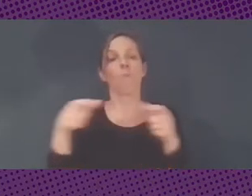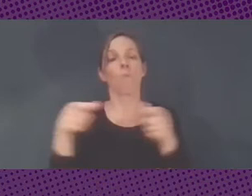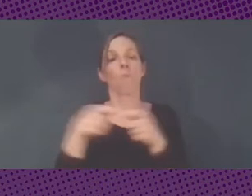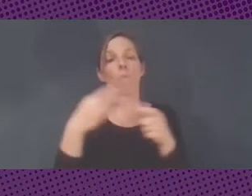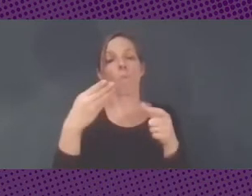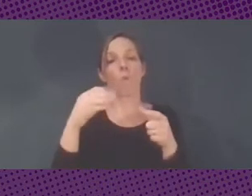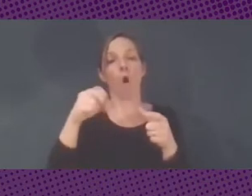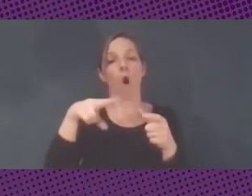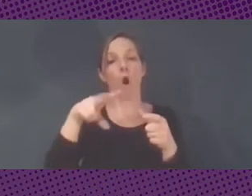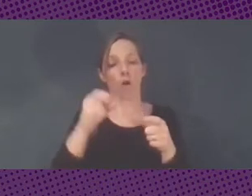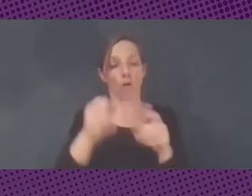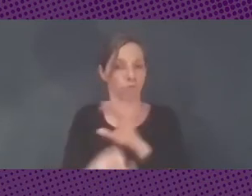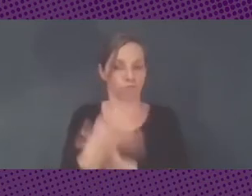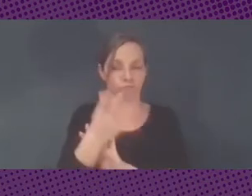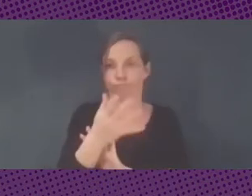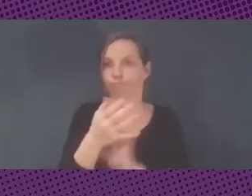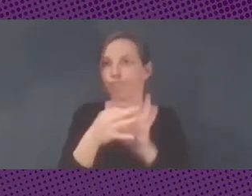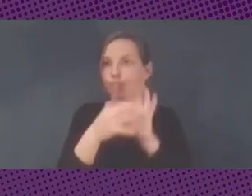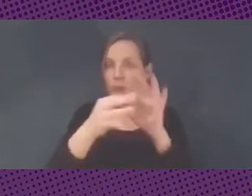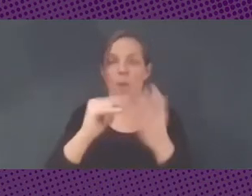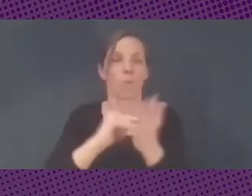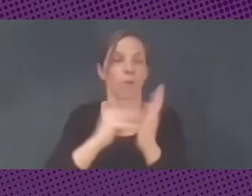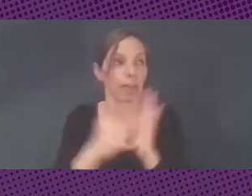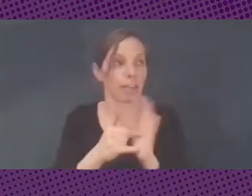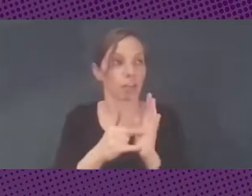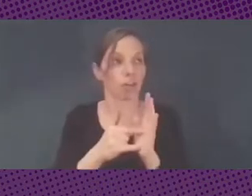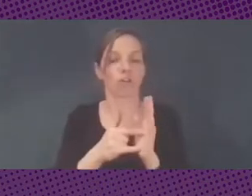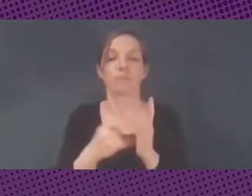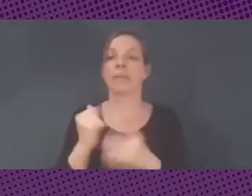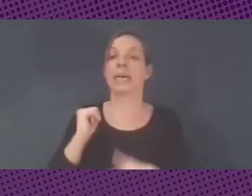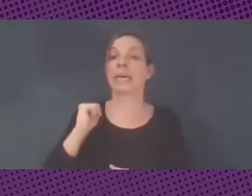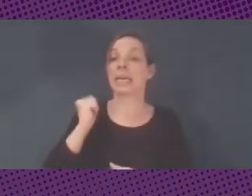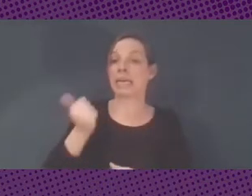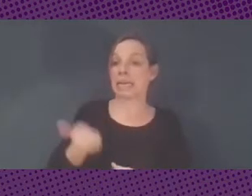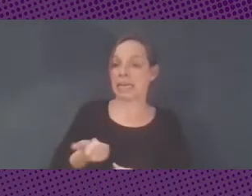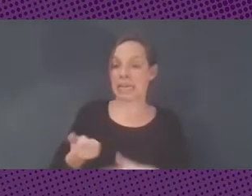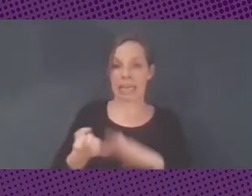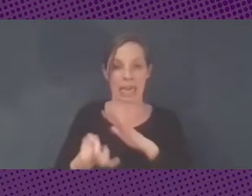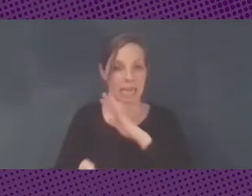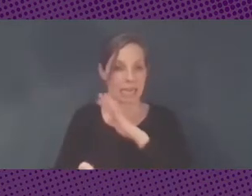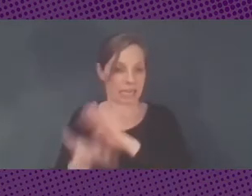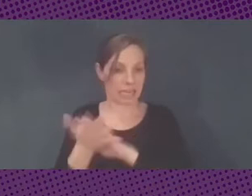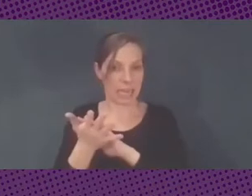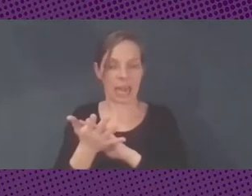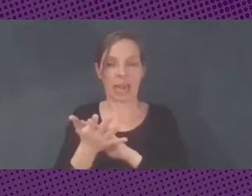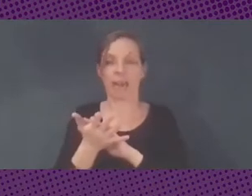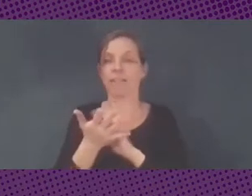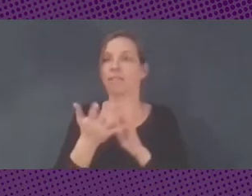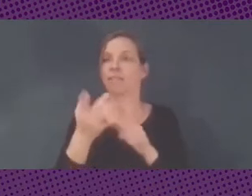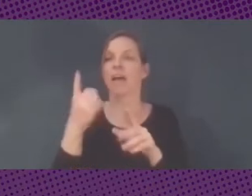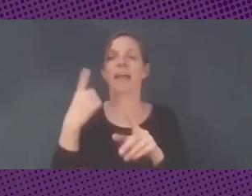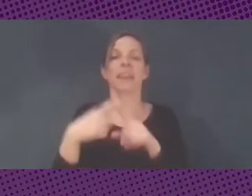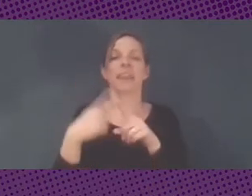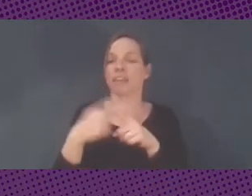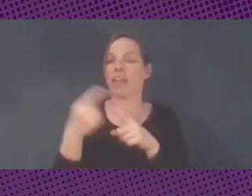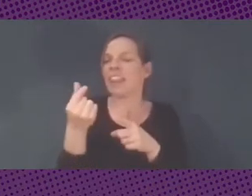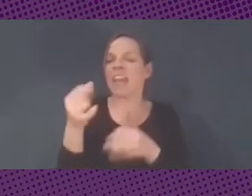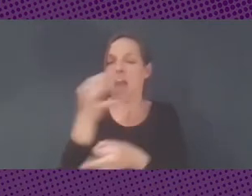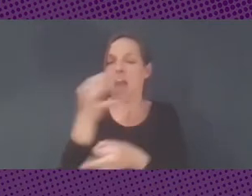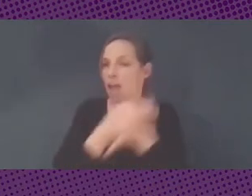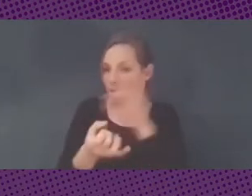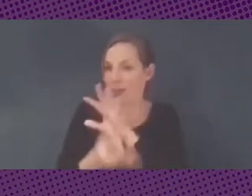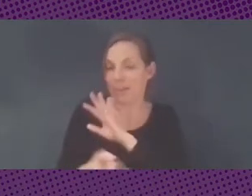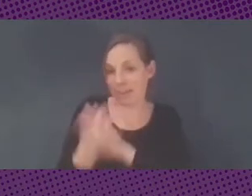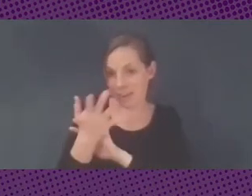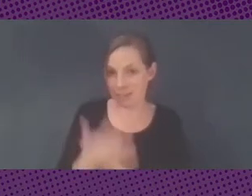generate a steady cash flow. Right. So the in the Wall Street consensus, the development challenge becomes how do